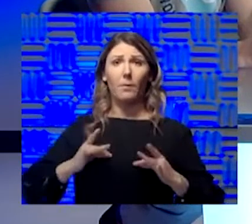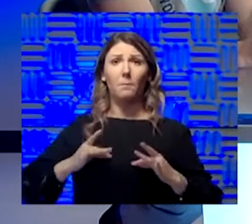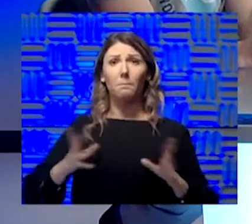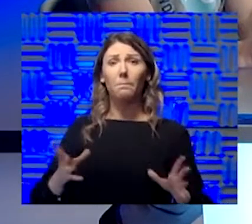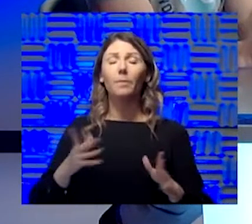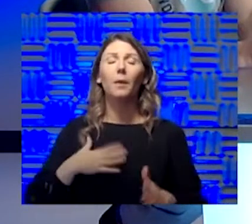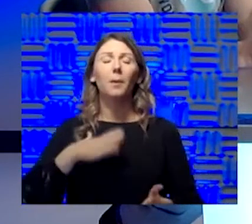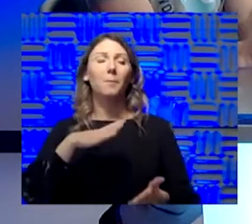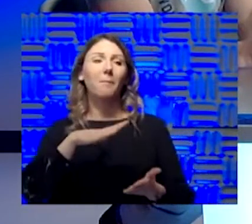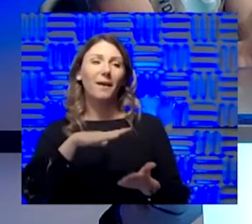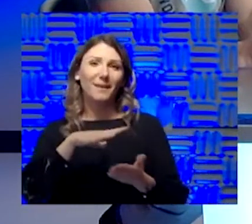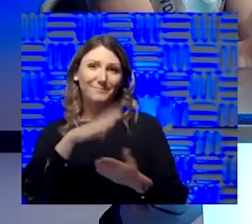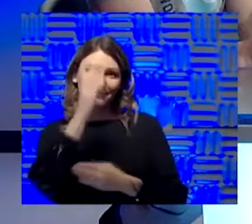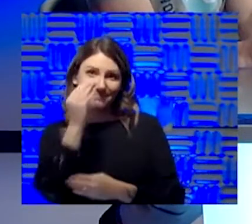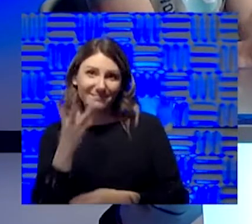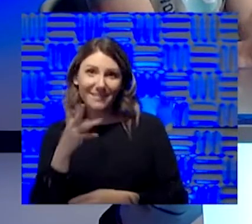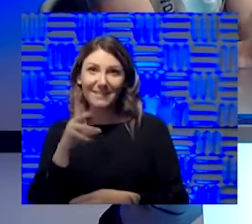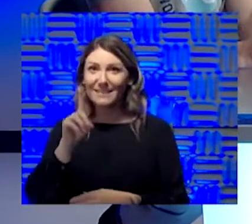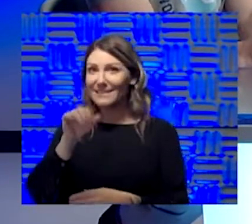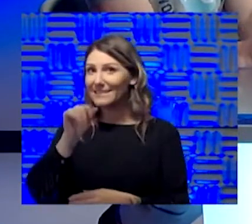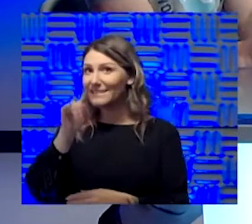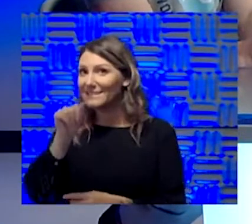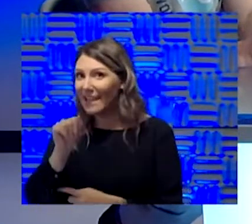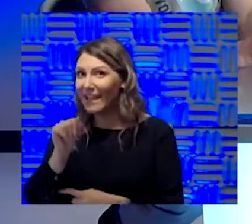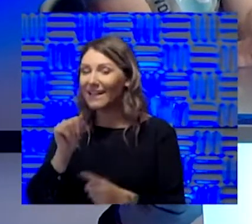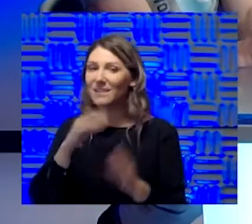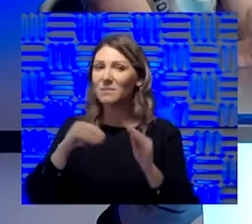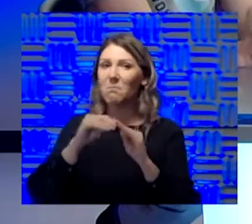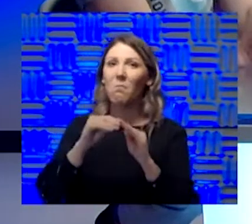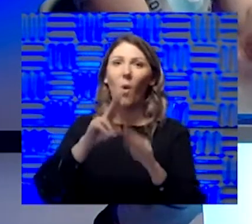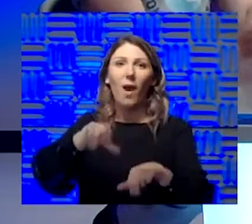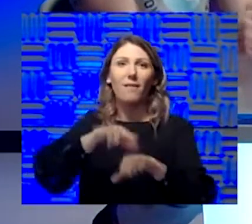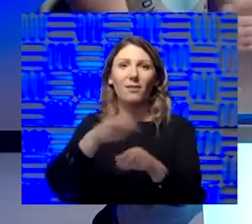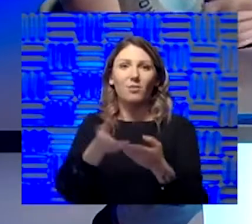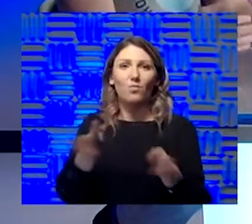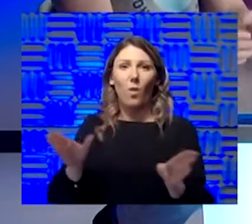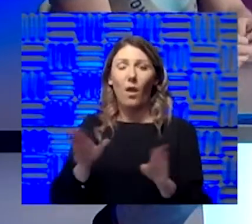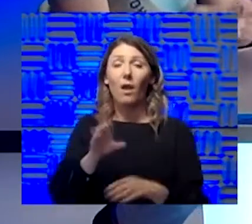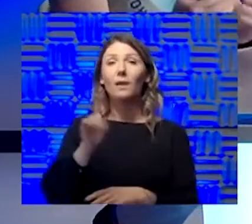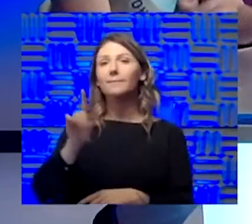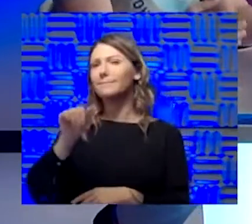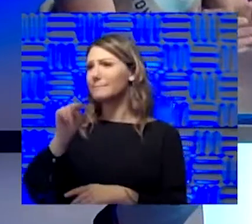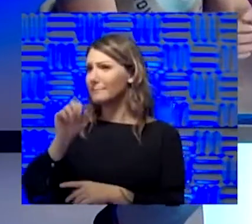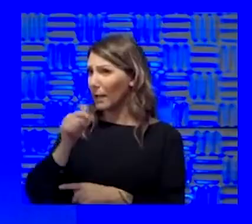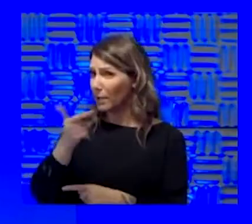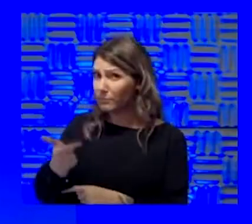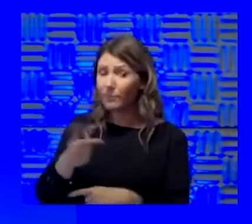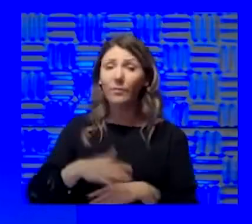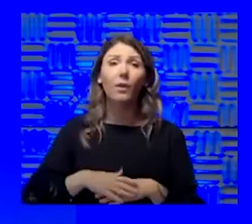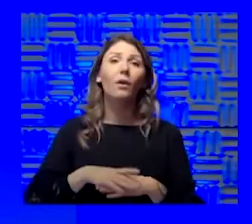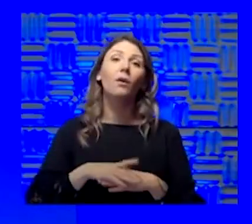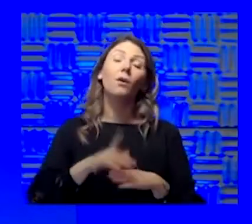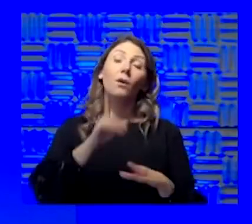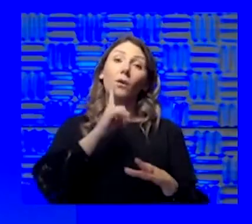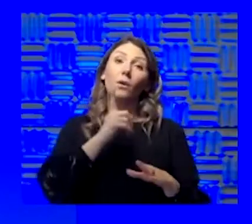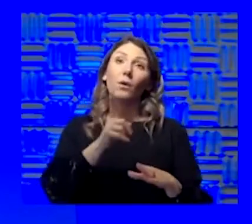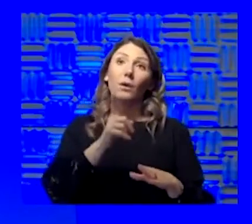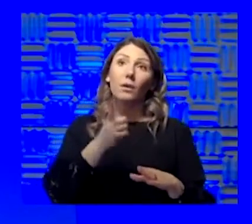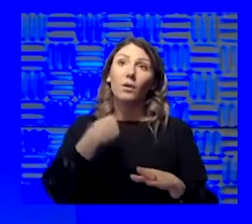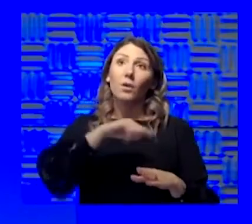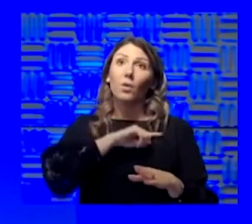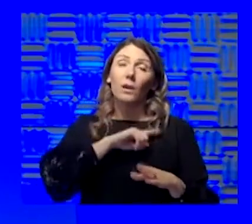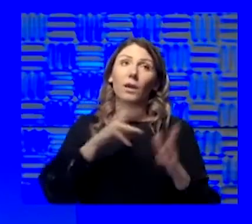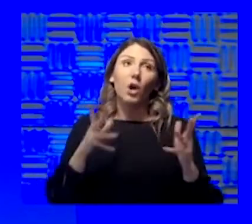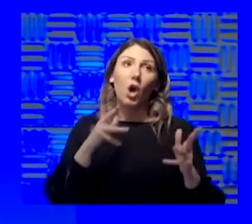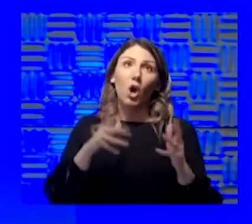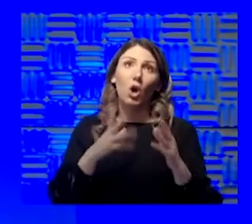United States data. The Kansas City data is probably a little less than that, but Dan, you want to pick that up? I think overall we are still on the upswing or on the